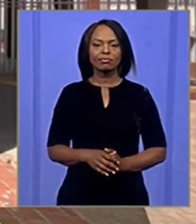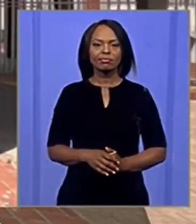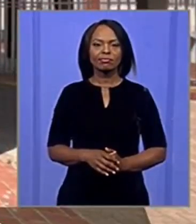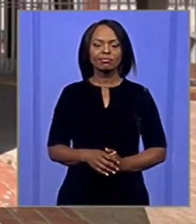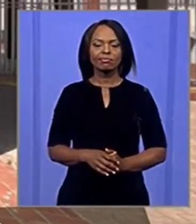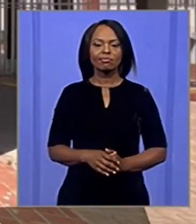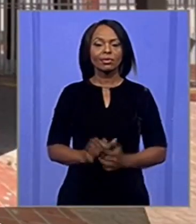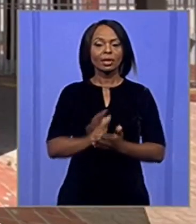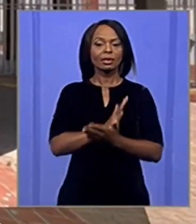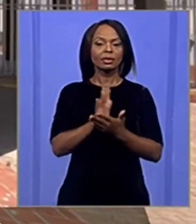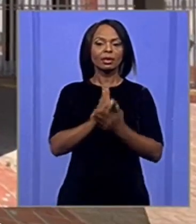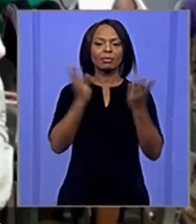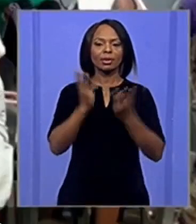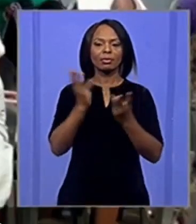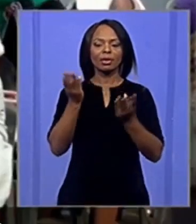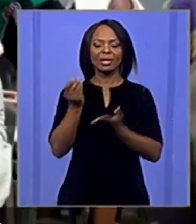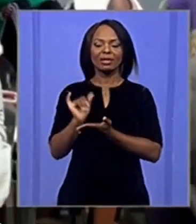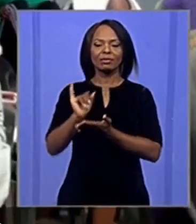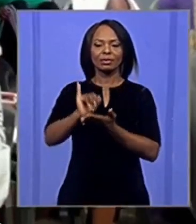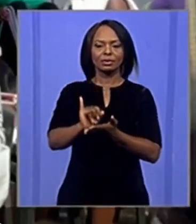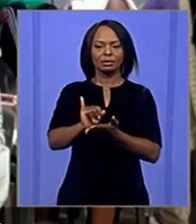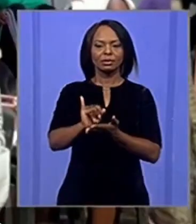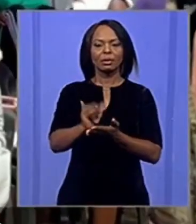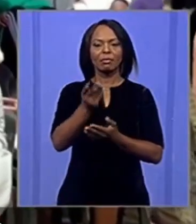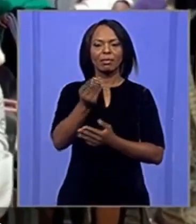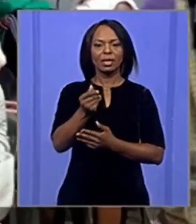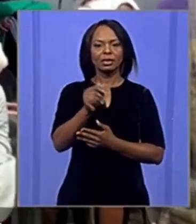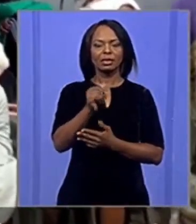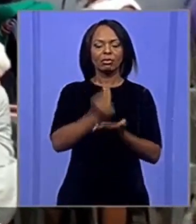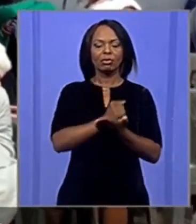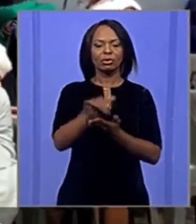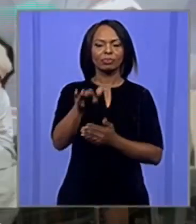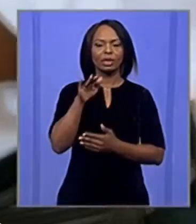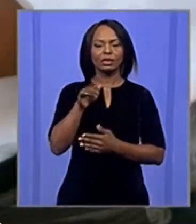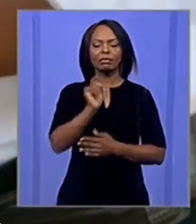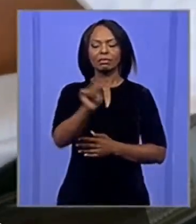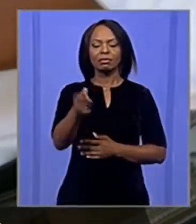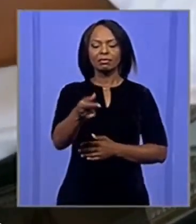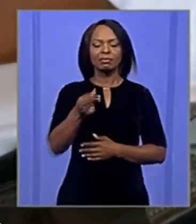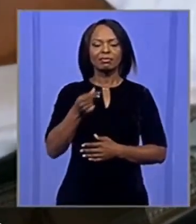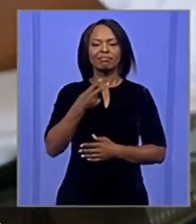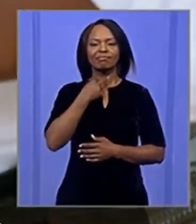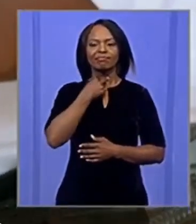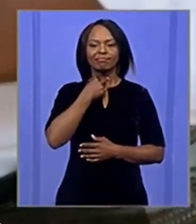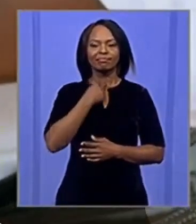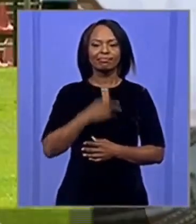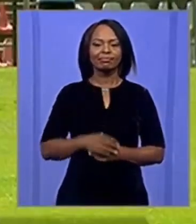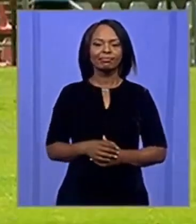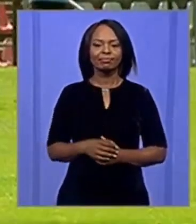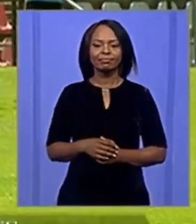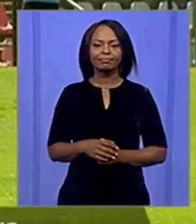Bangwe ba ba tsentseng madi kwa kantorong ya poso ba re ga ba kgone go goga madi a bona.